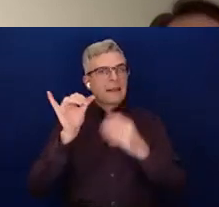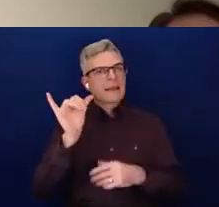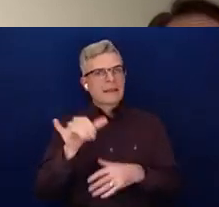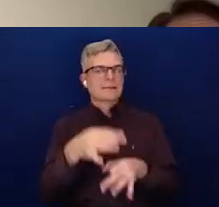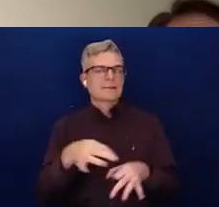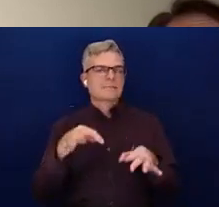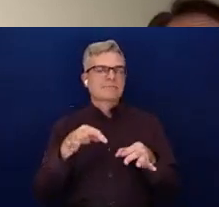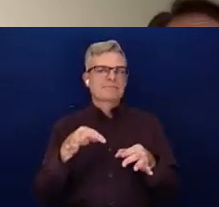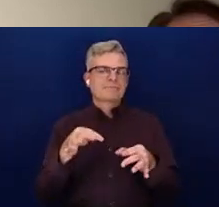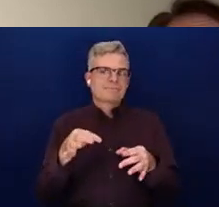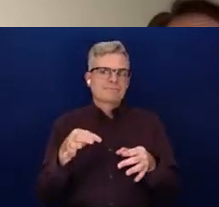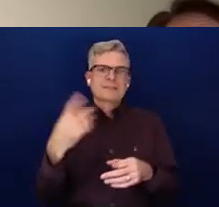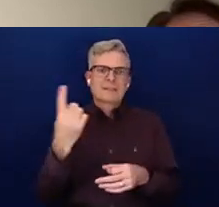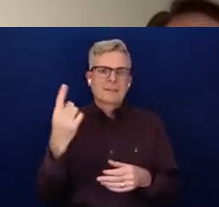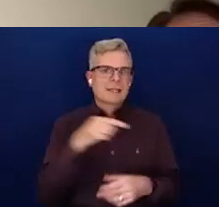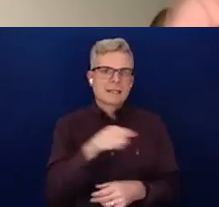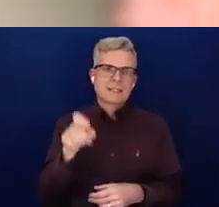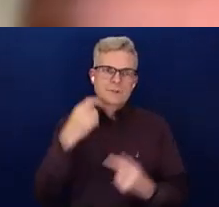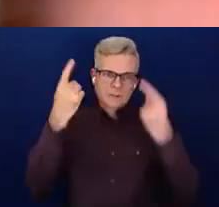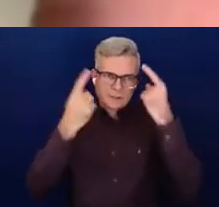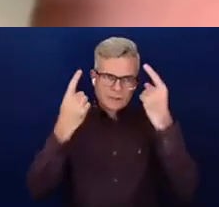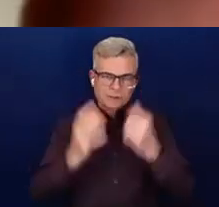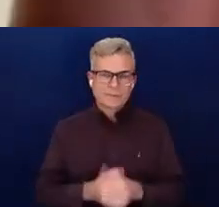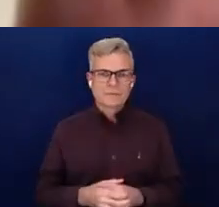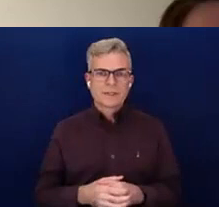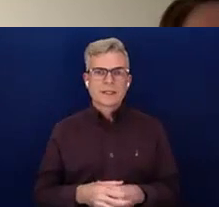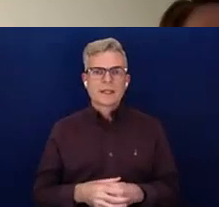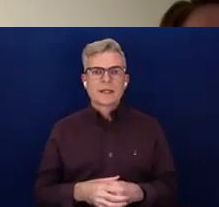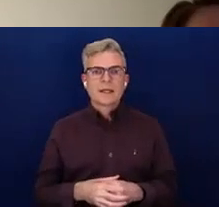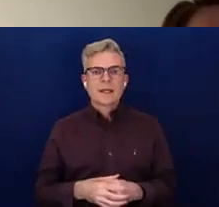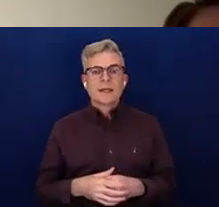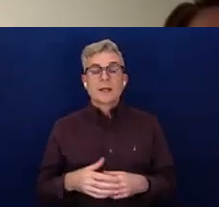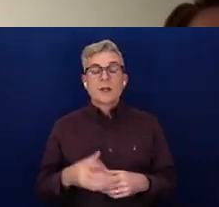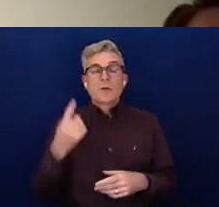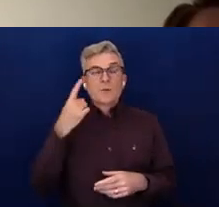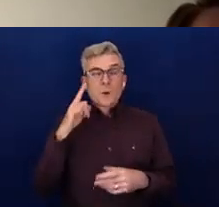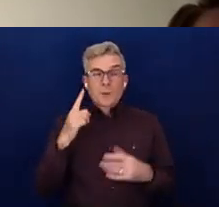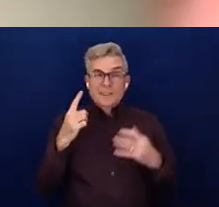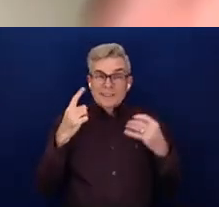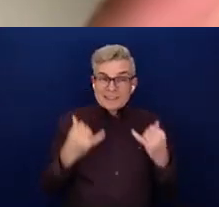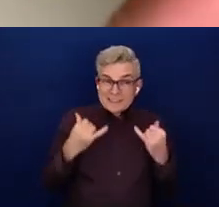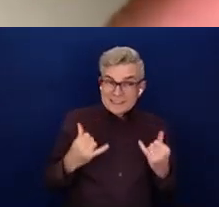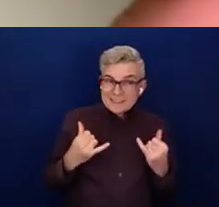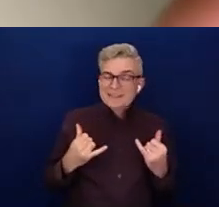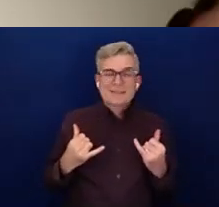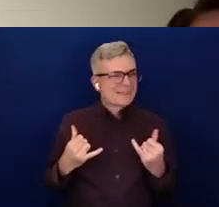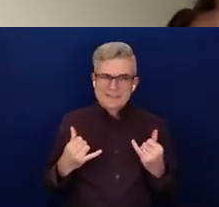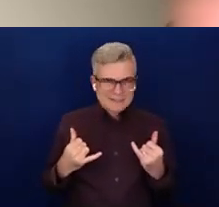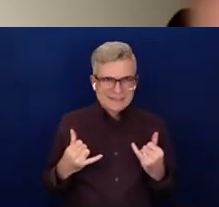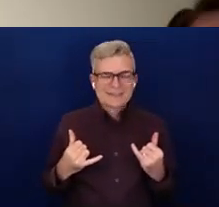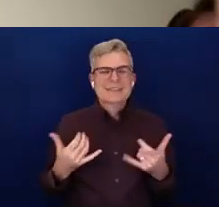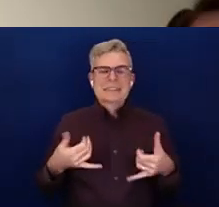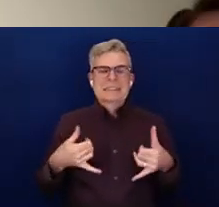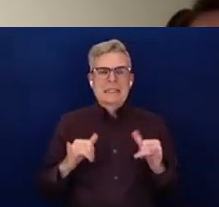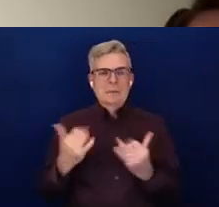time. Because it's a little bit further out than right this minute, those discussions are still